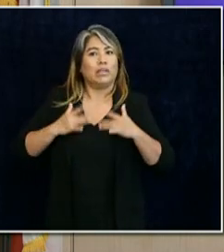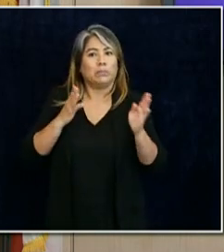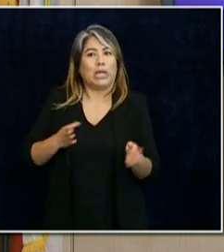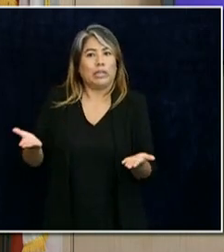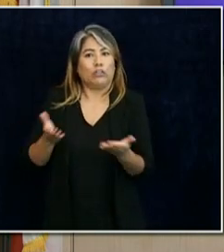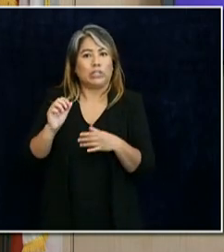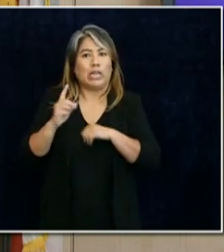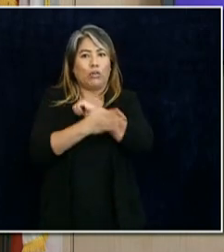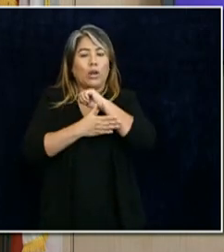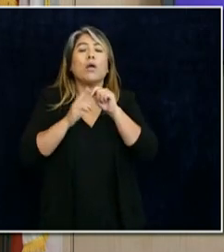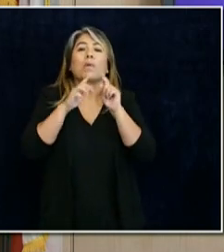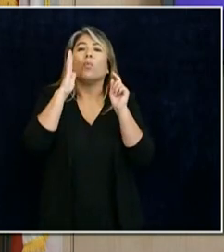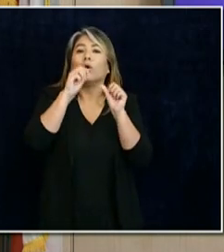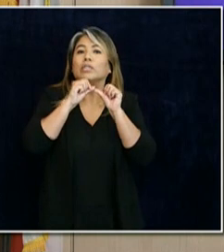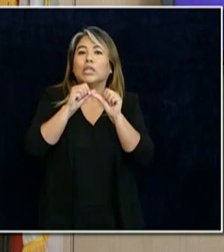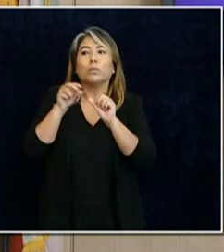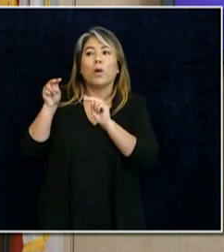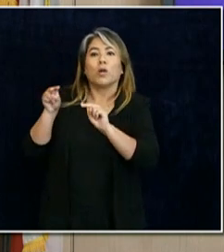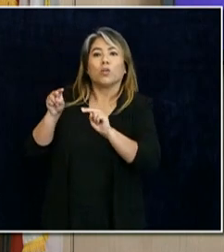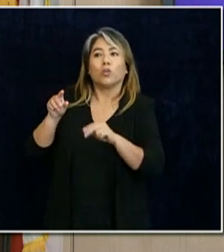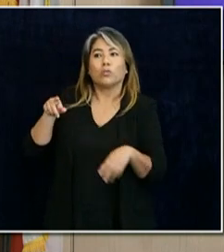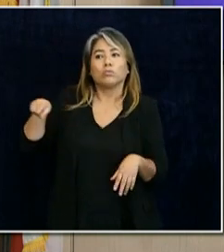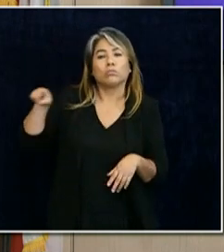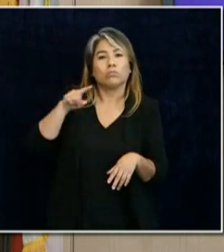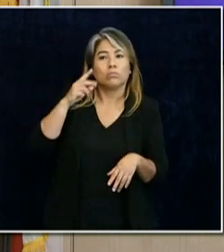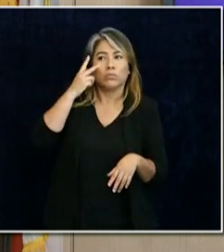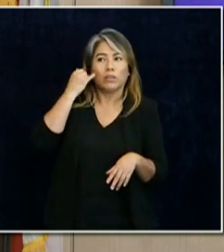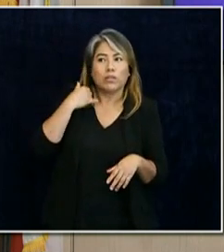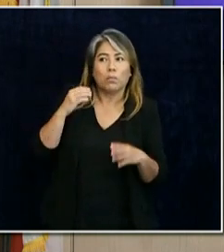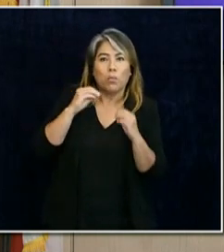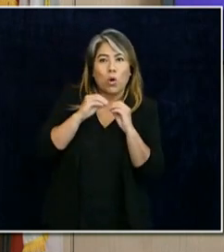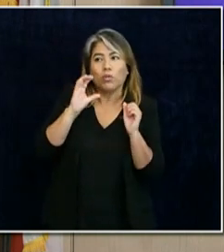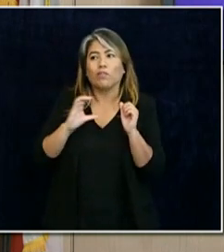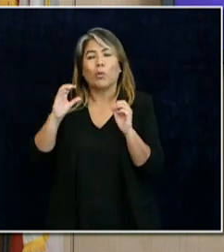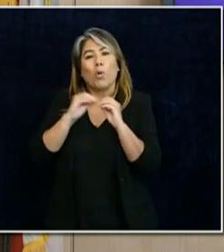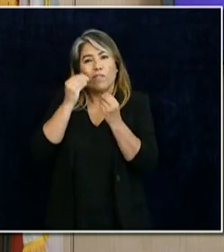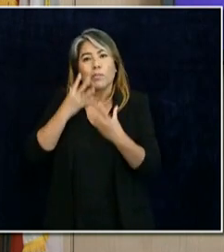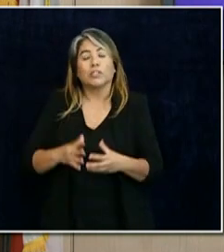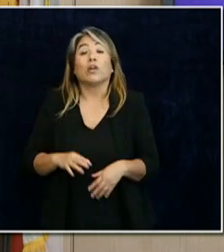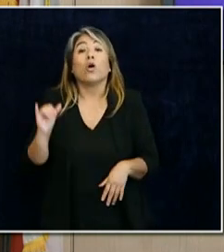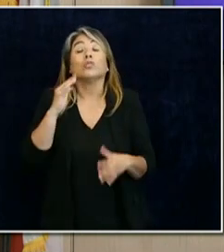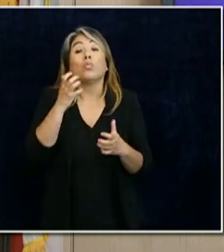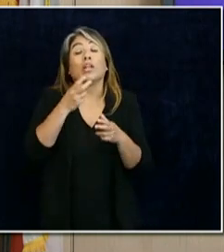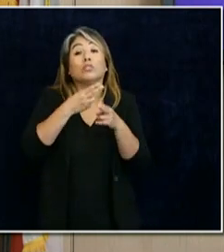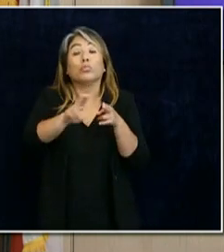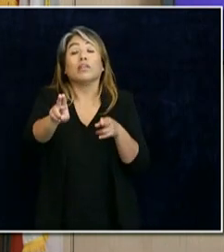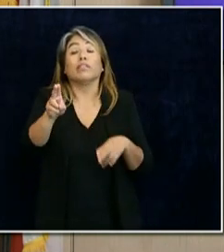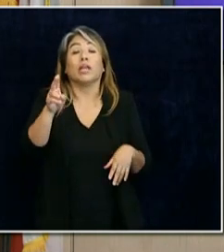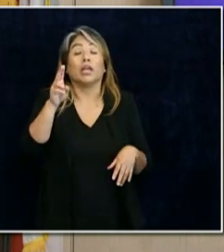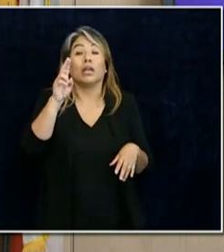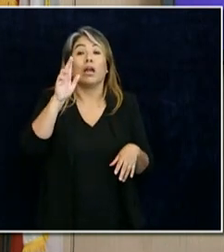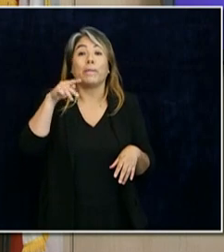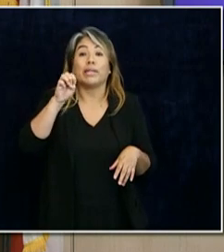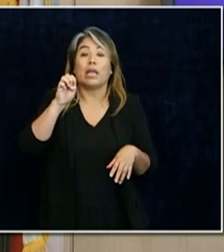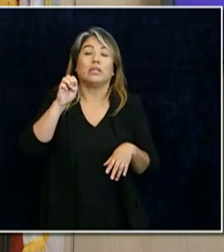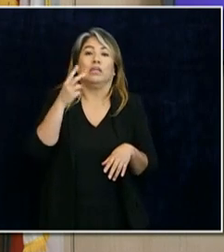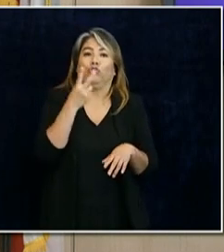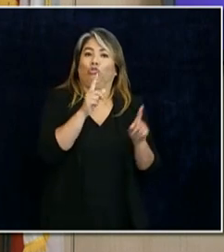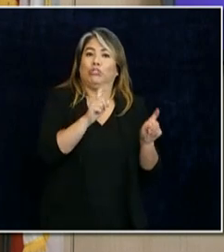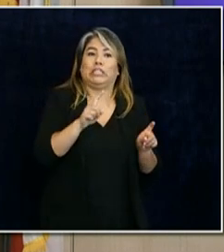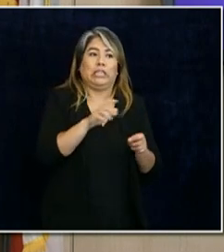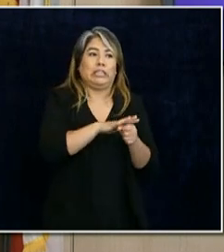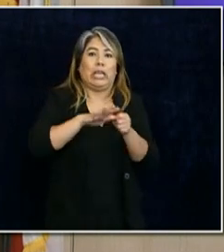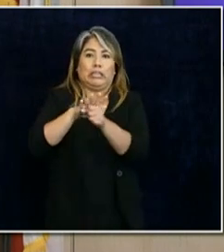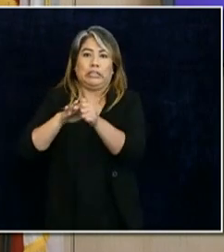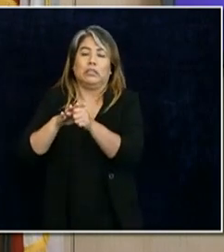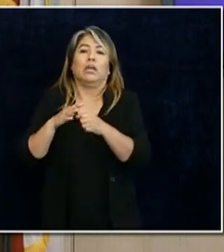Diego County. But we'll continue to monitor and look for any additional information. I also wanted to briefly just update on two testing